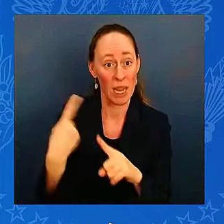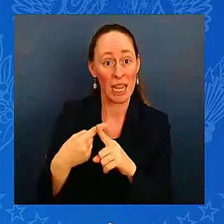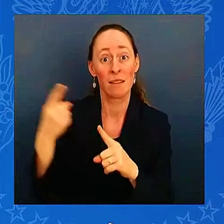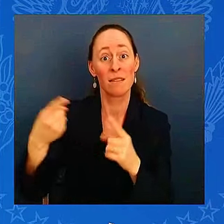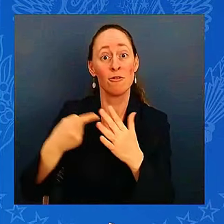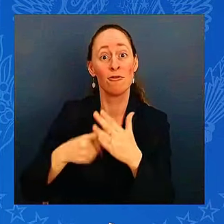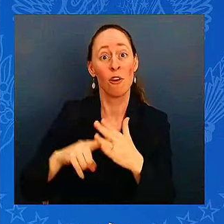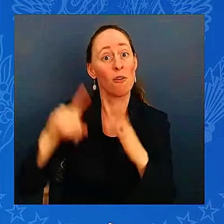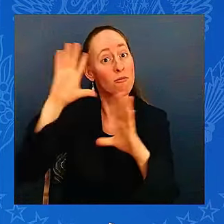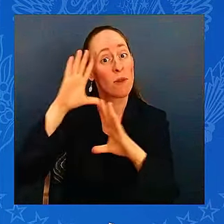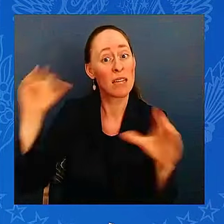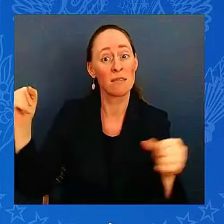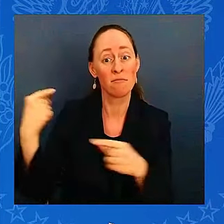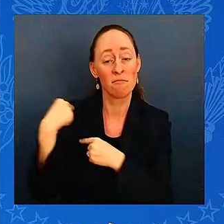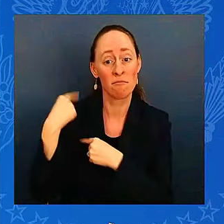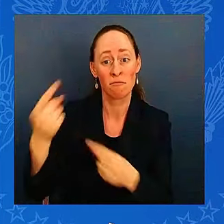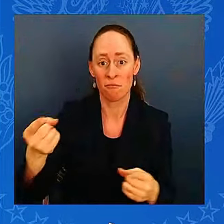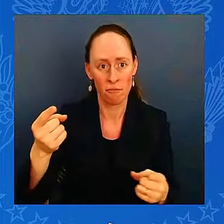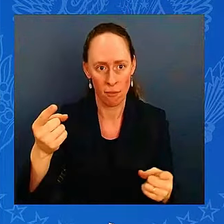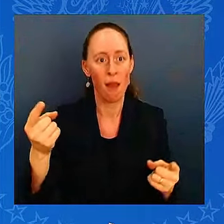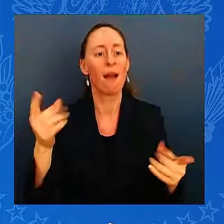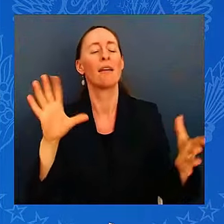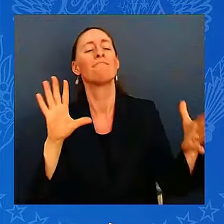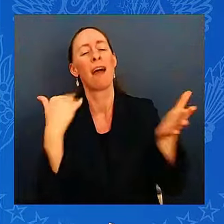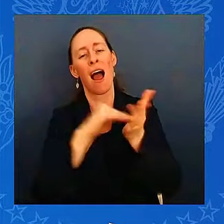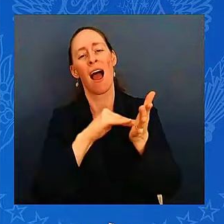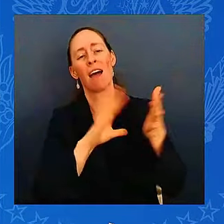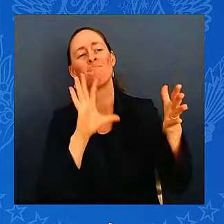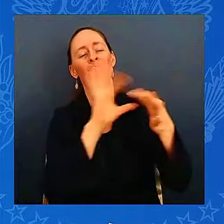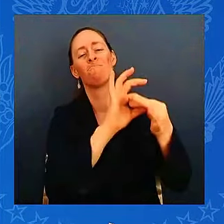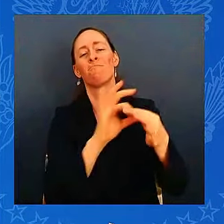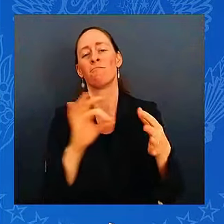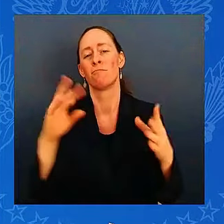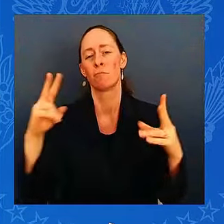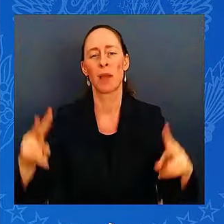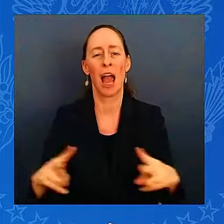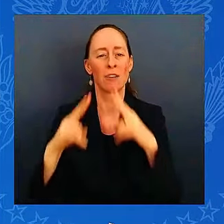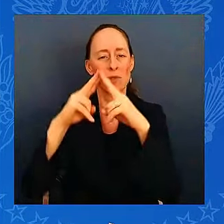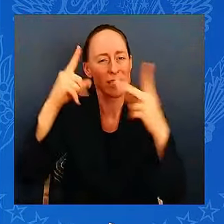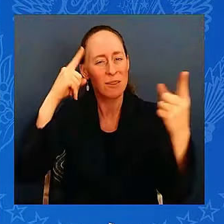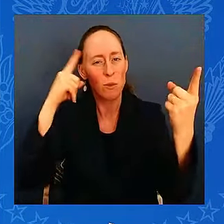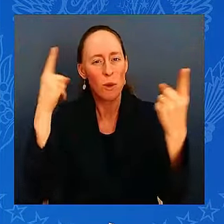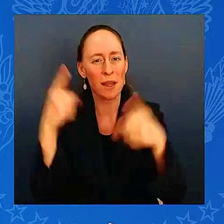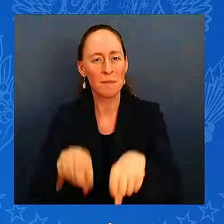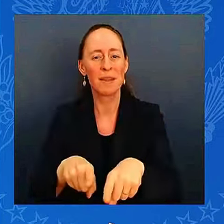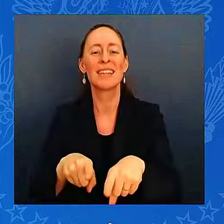Paris Agreement. And he has wisely put, yes, he deserves a round of applause for that.